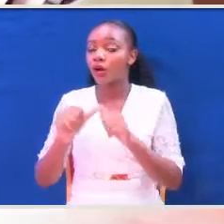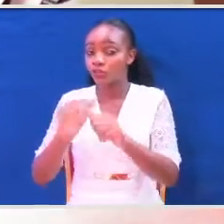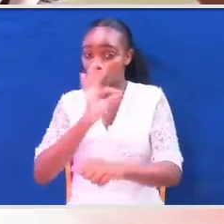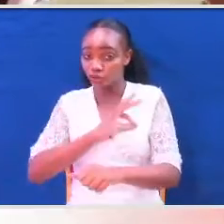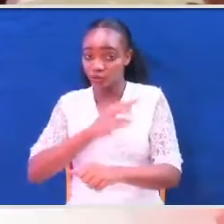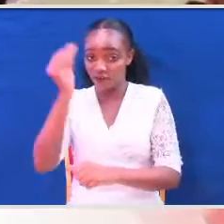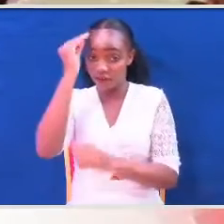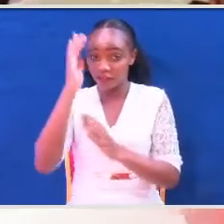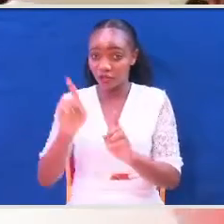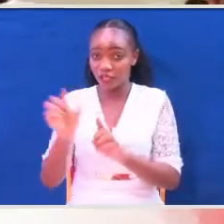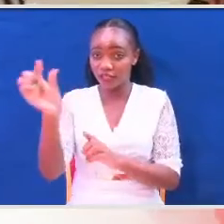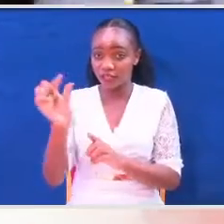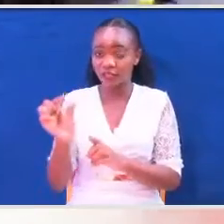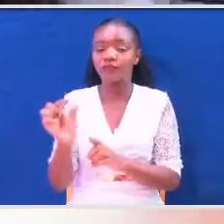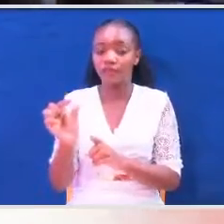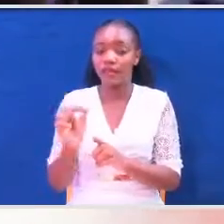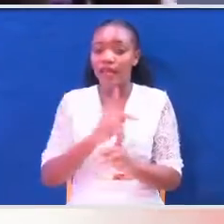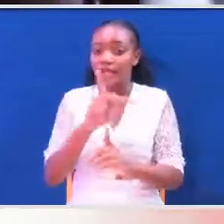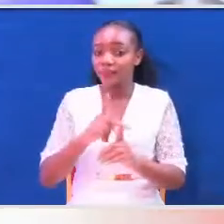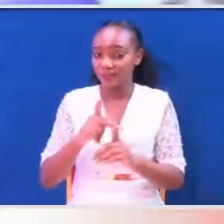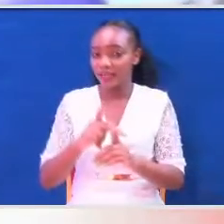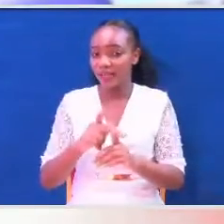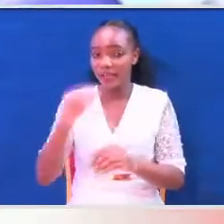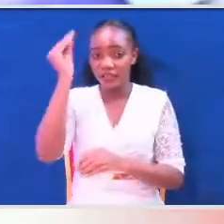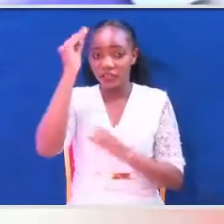region, especially those from needy backgrounds.